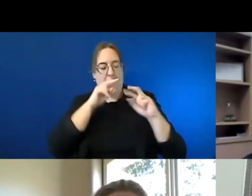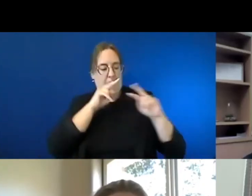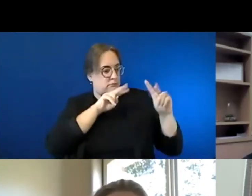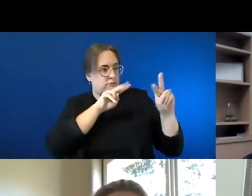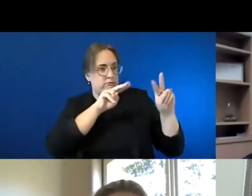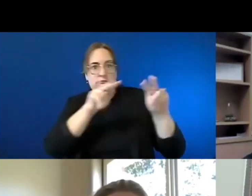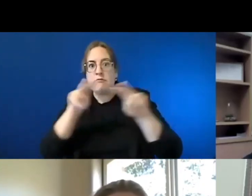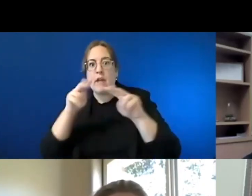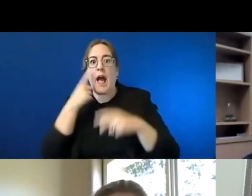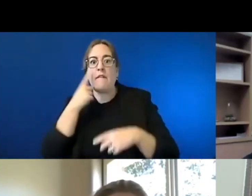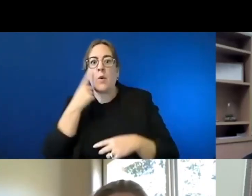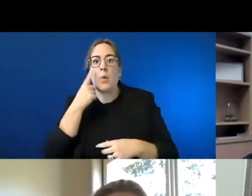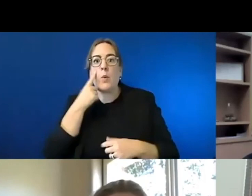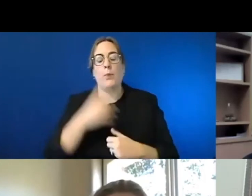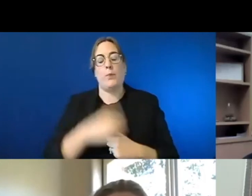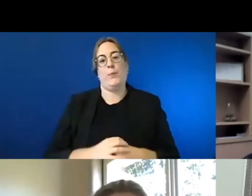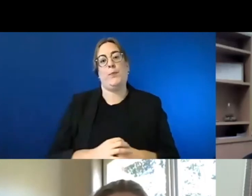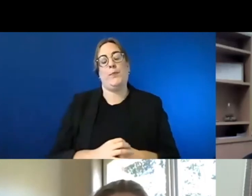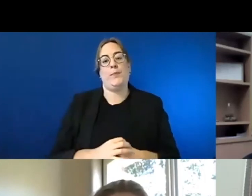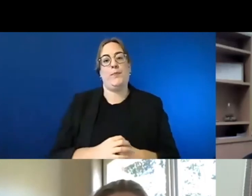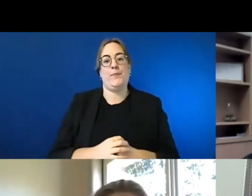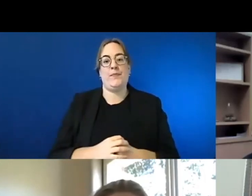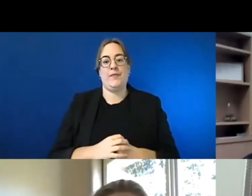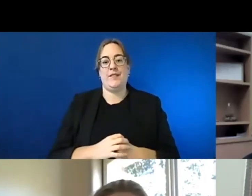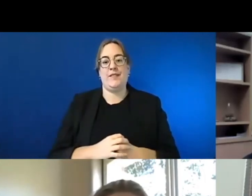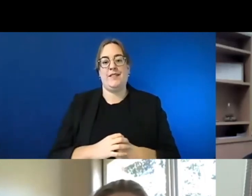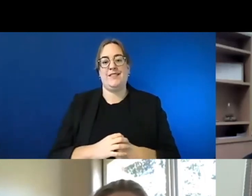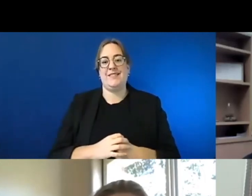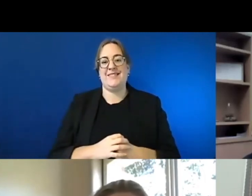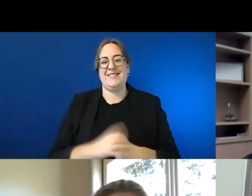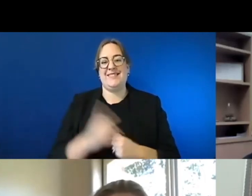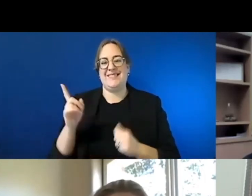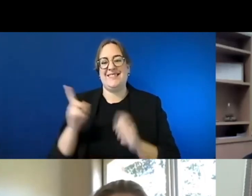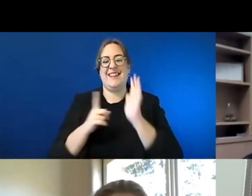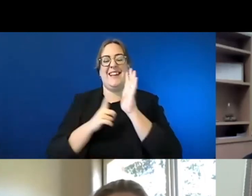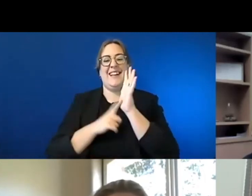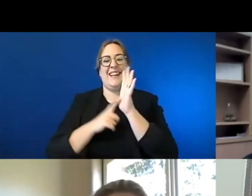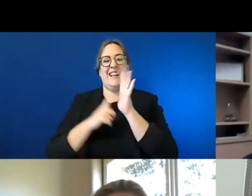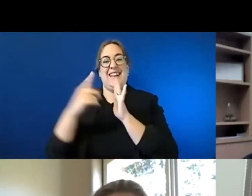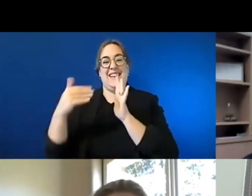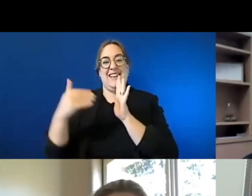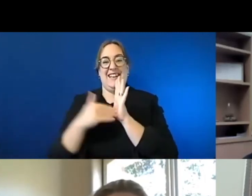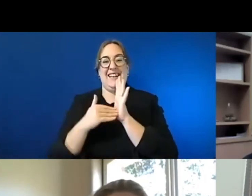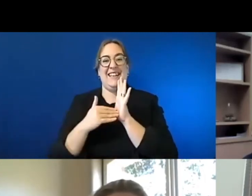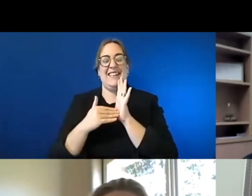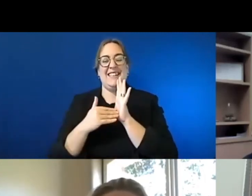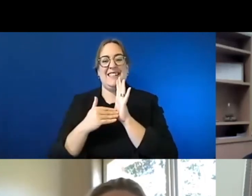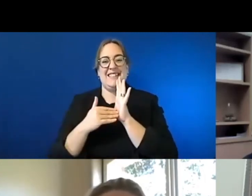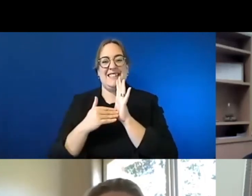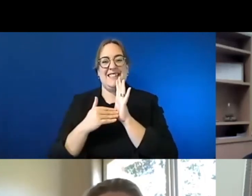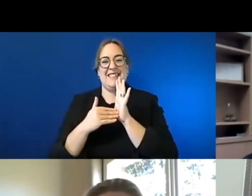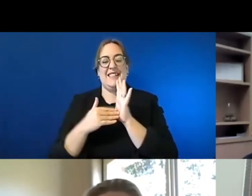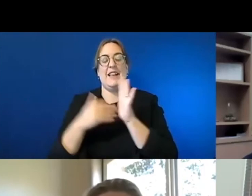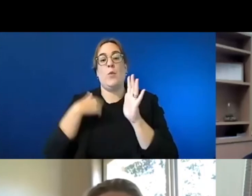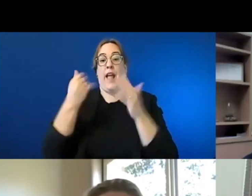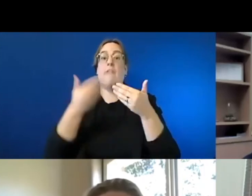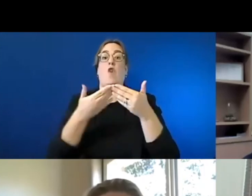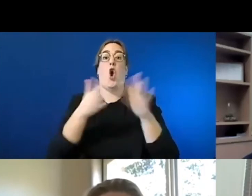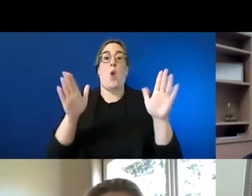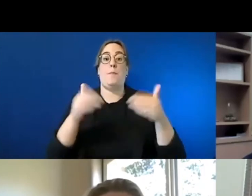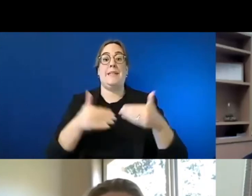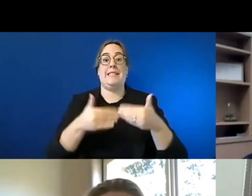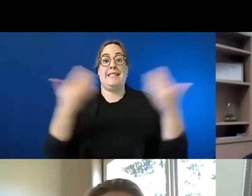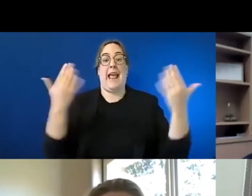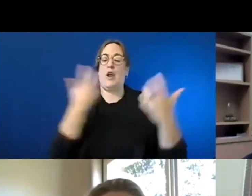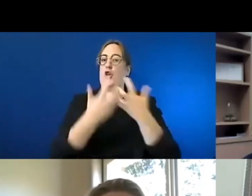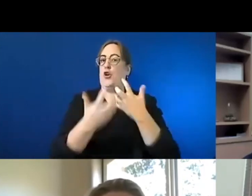Yeah. So definitely, sorry, I was going to say definitely, there's open days. The university open days are a